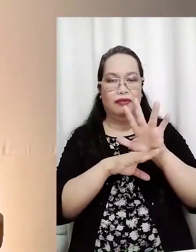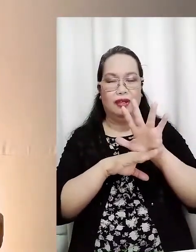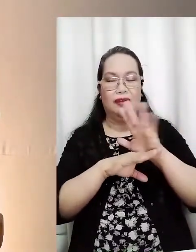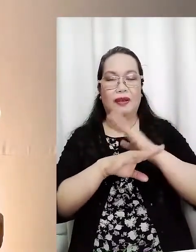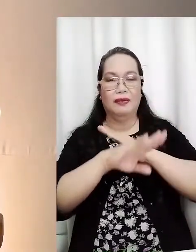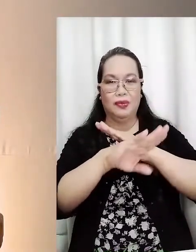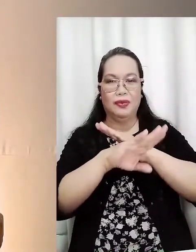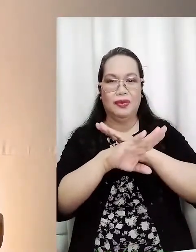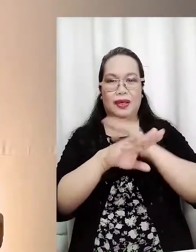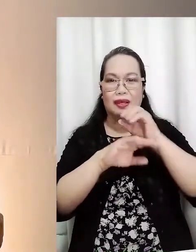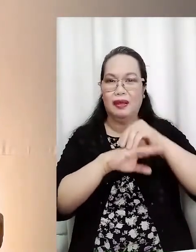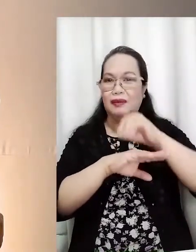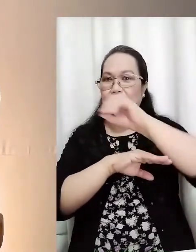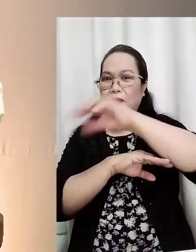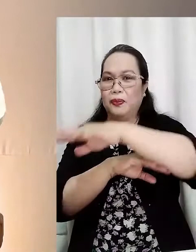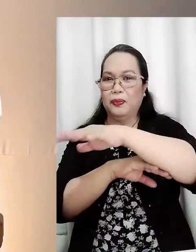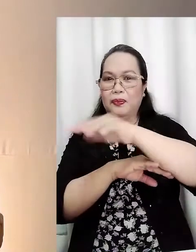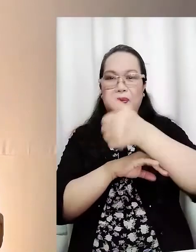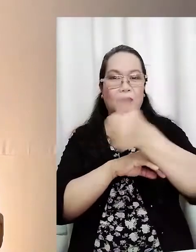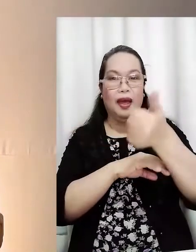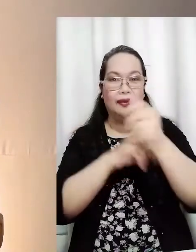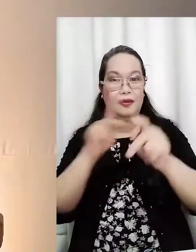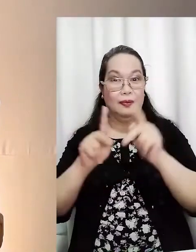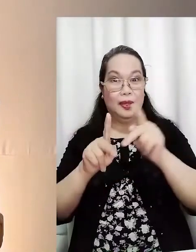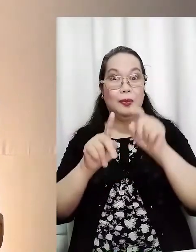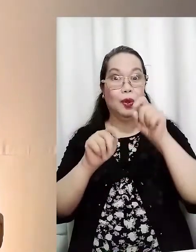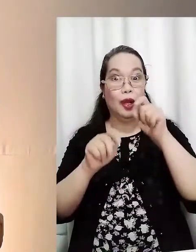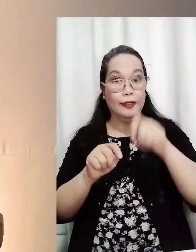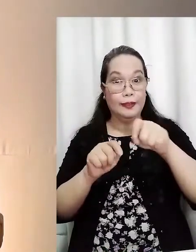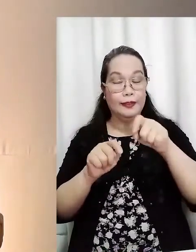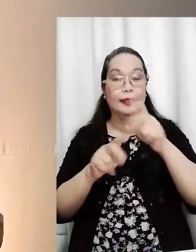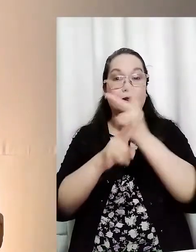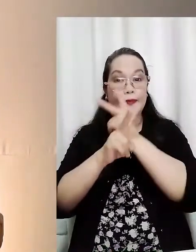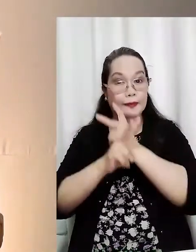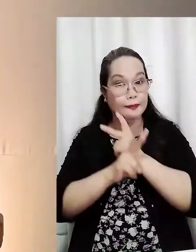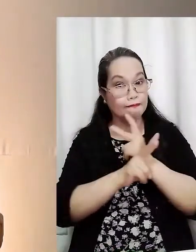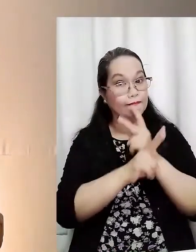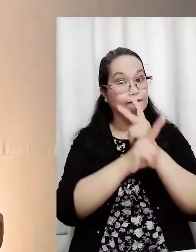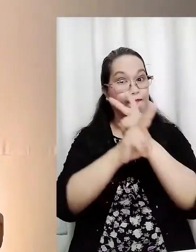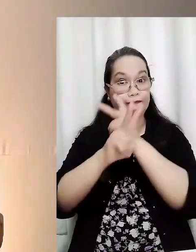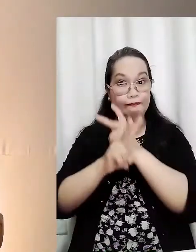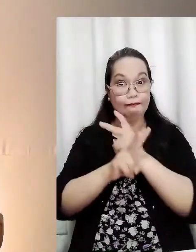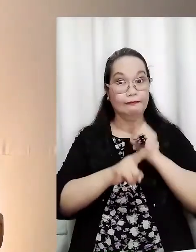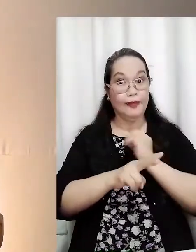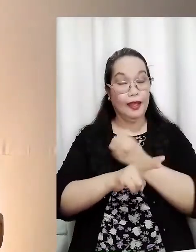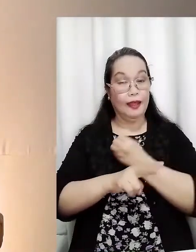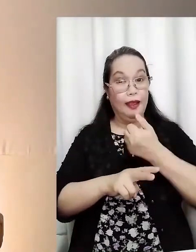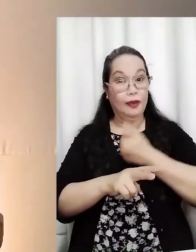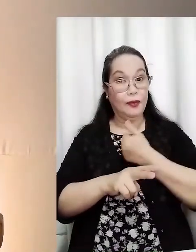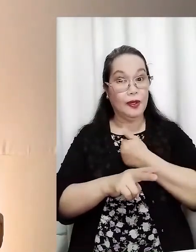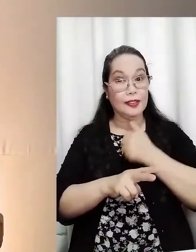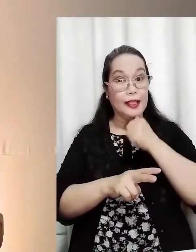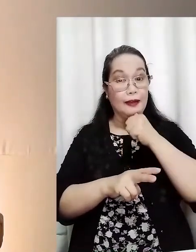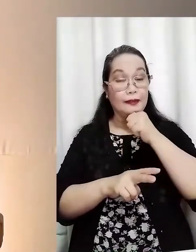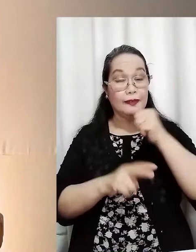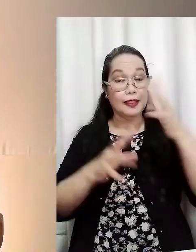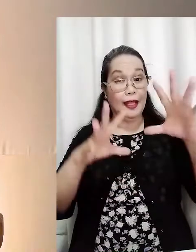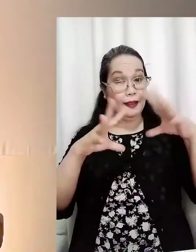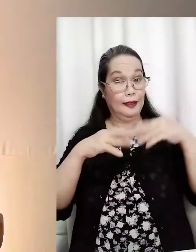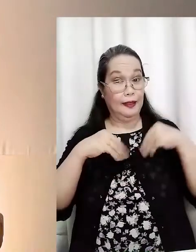tao. Kailangan iniingatan natin ang ating sarili na hindi tayo mahawaan para hindi ka